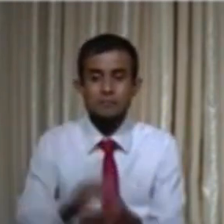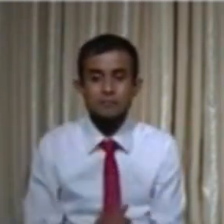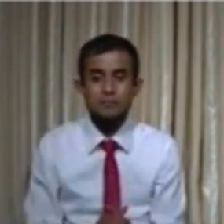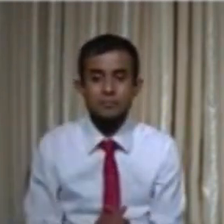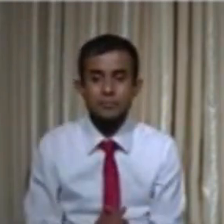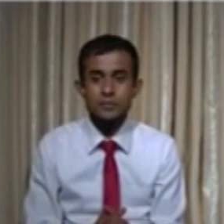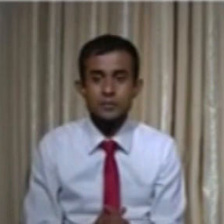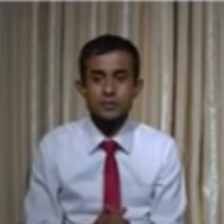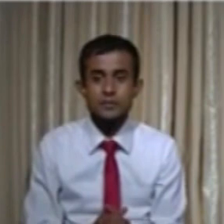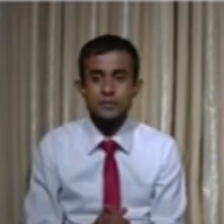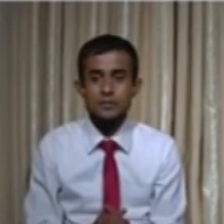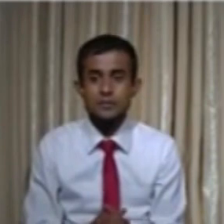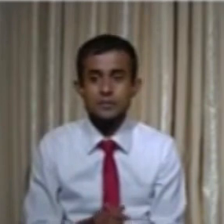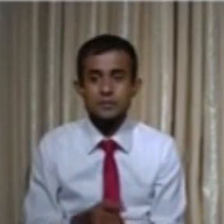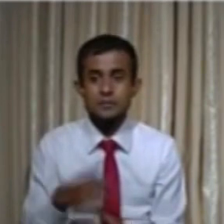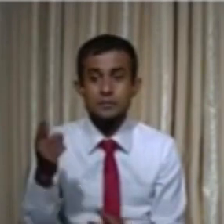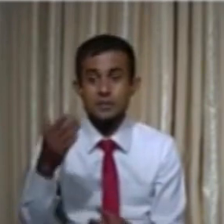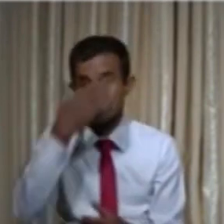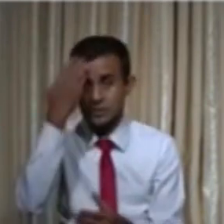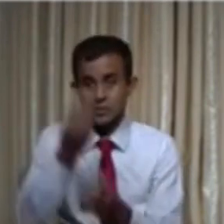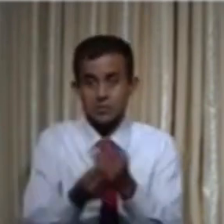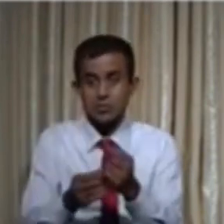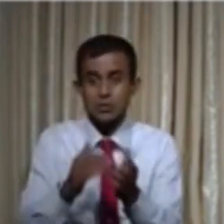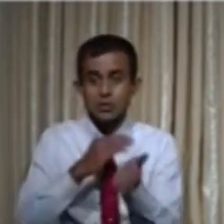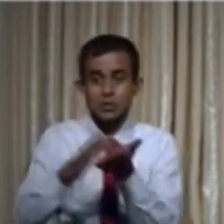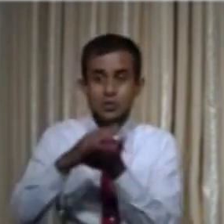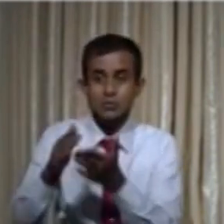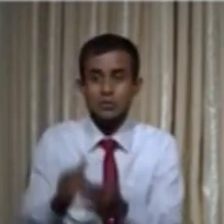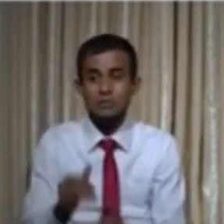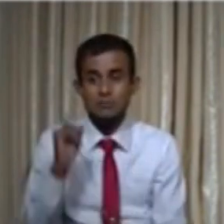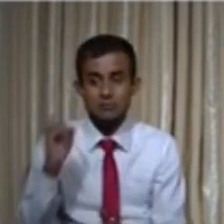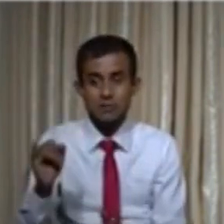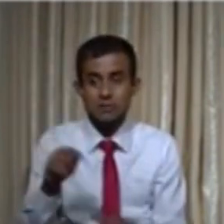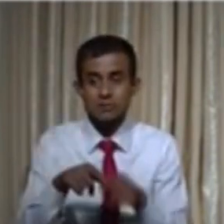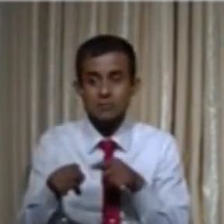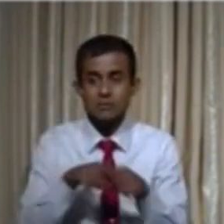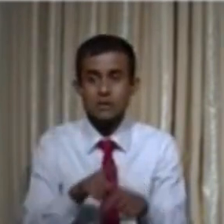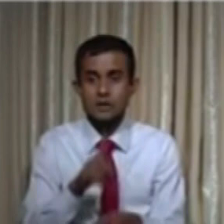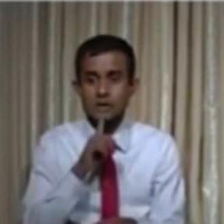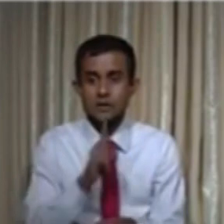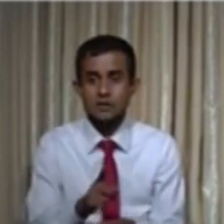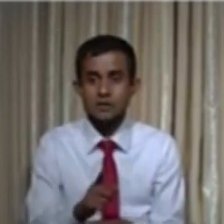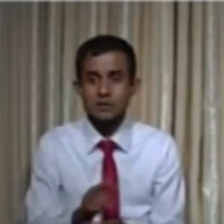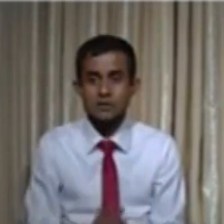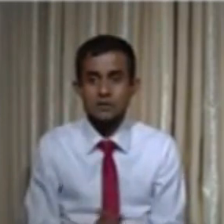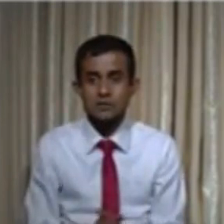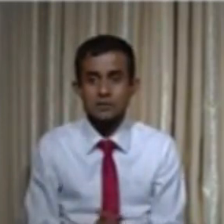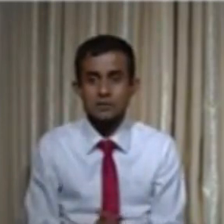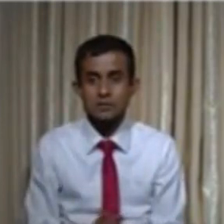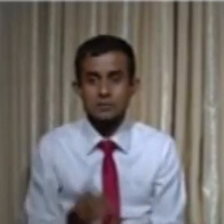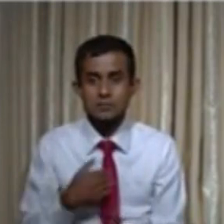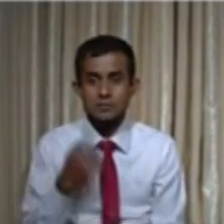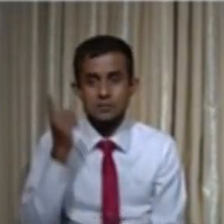to domestic affairs, but also its, by extension, its international affairs, is also going to be. I think,